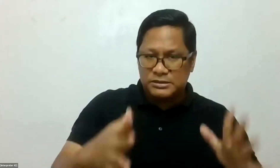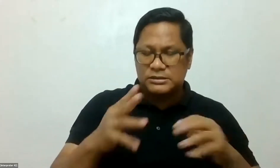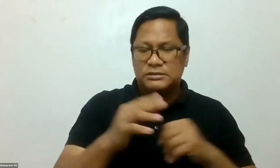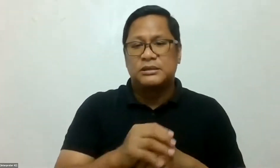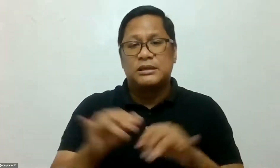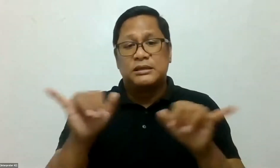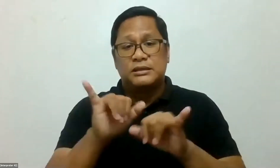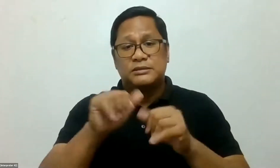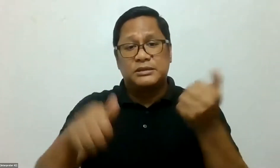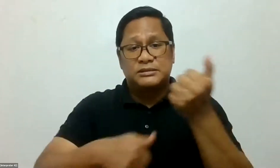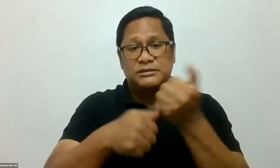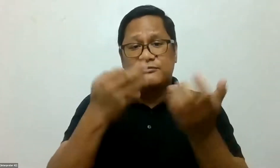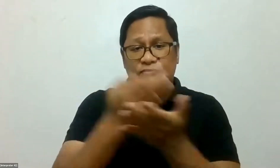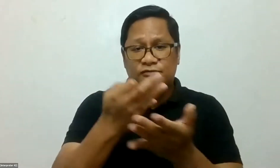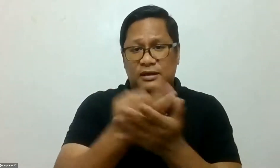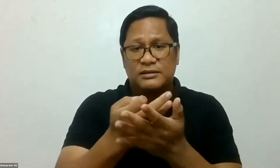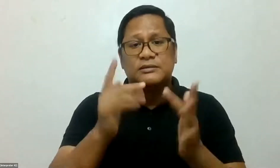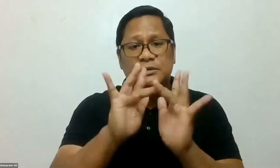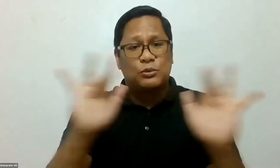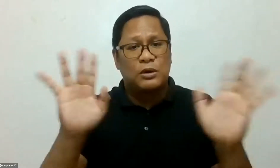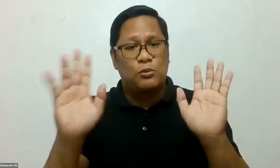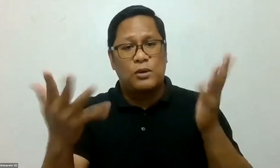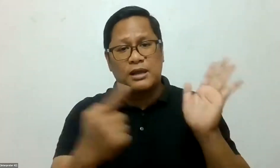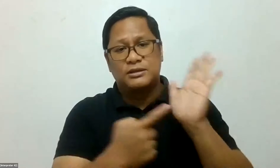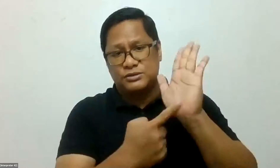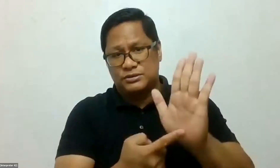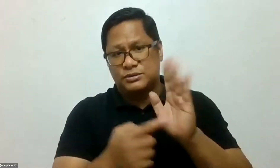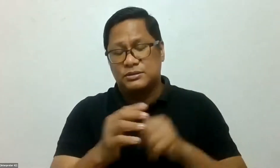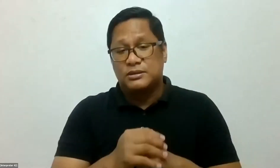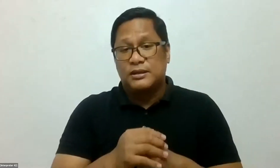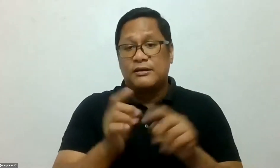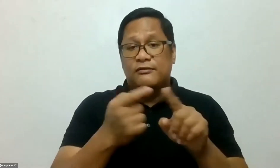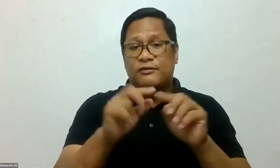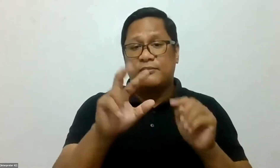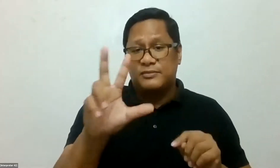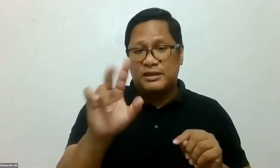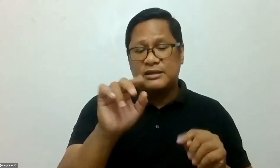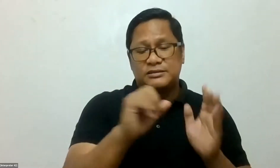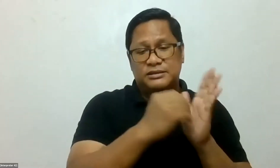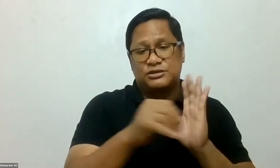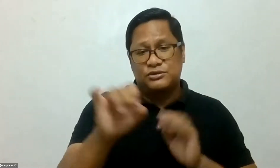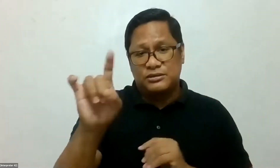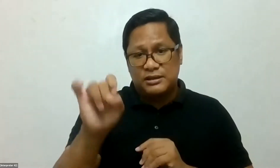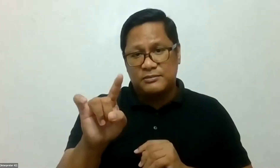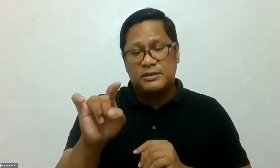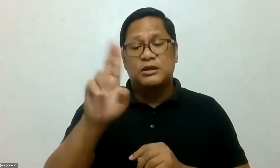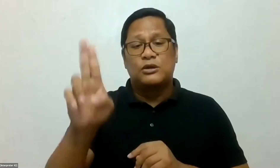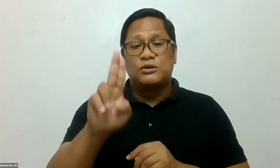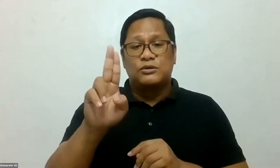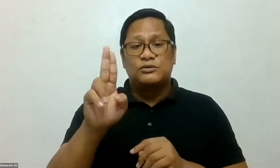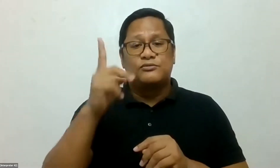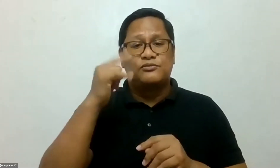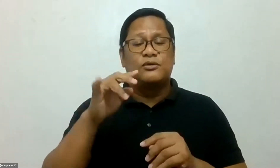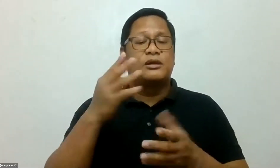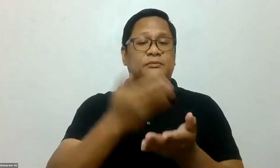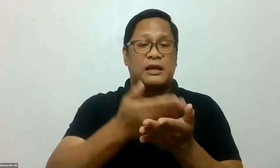Fund, which was not mentioned in any of the presentation. Under Article 3, Section 11, the use of PPP shall be allowed for the